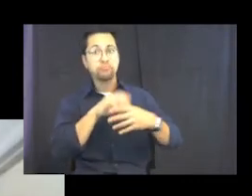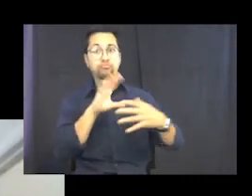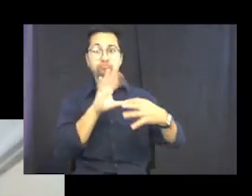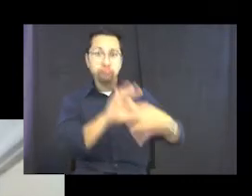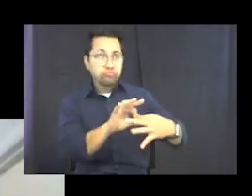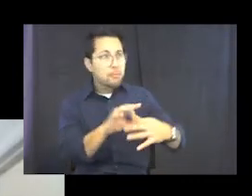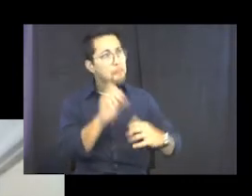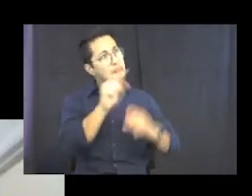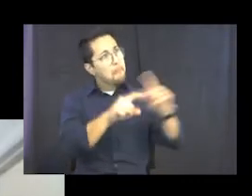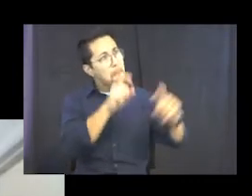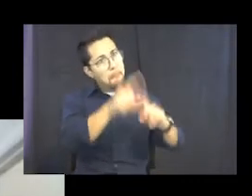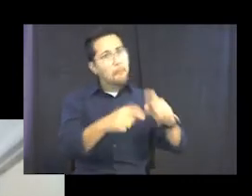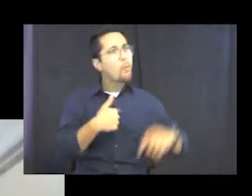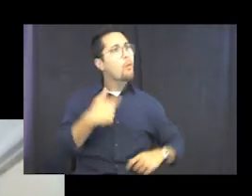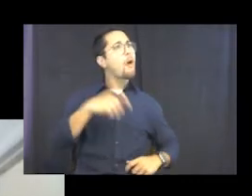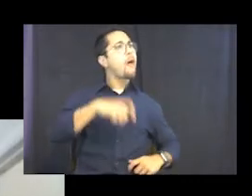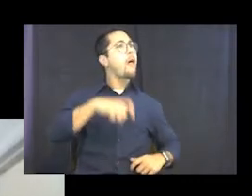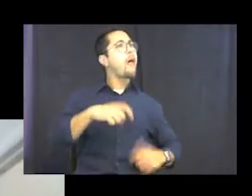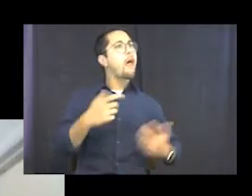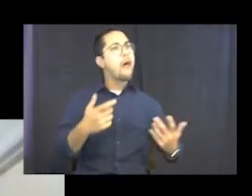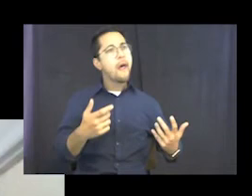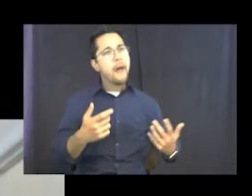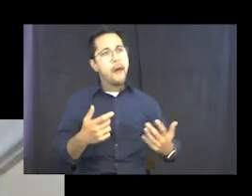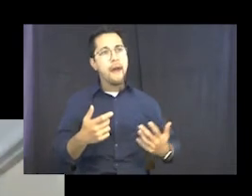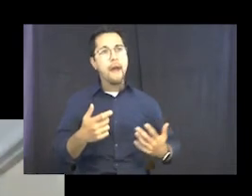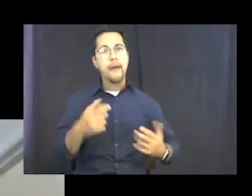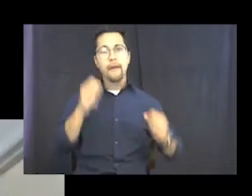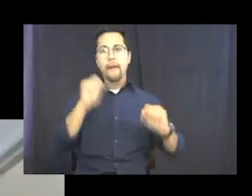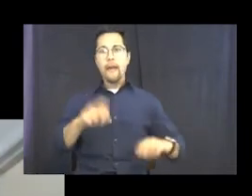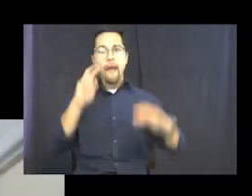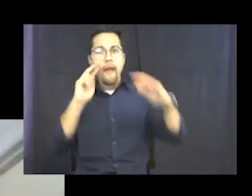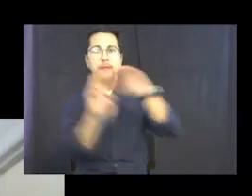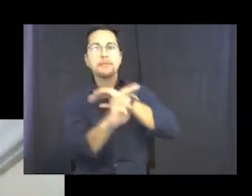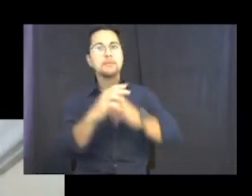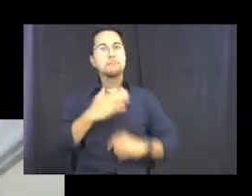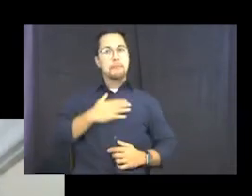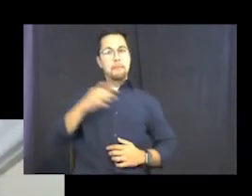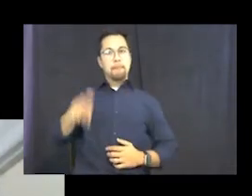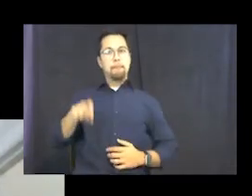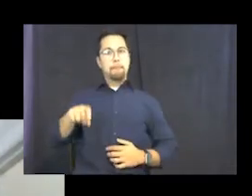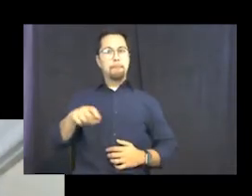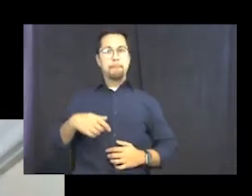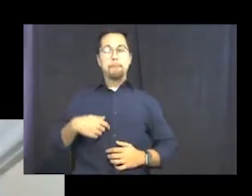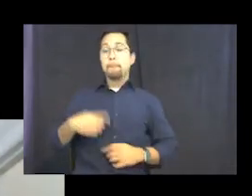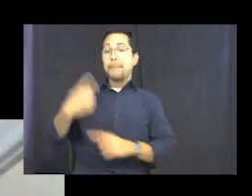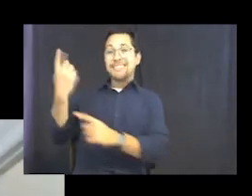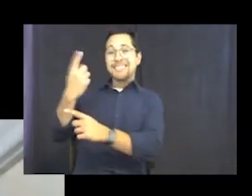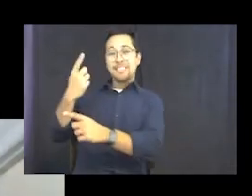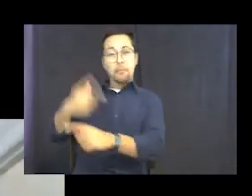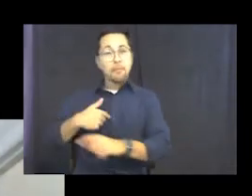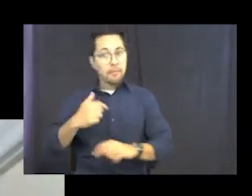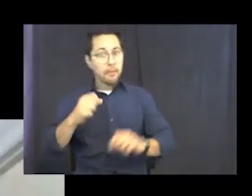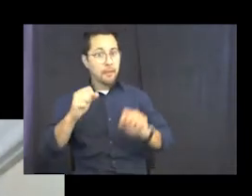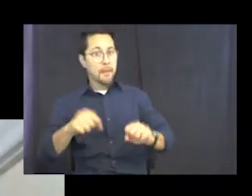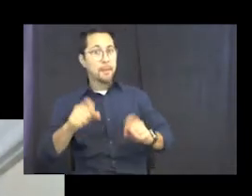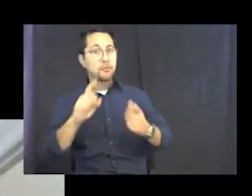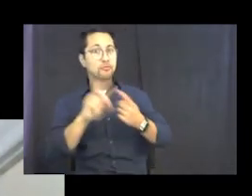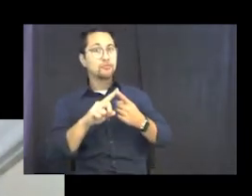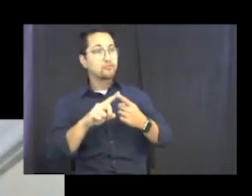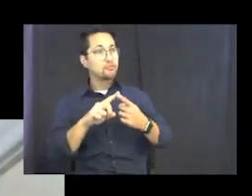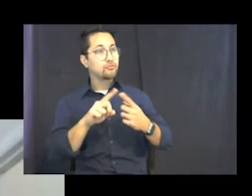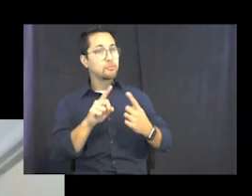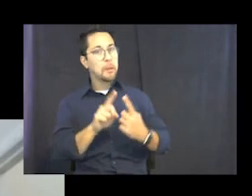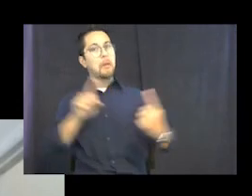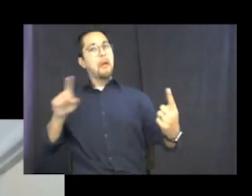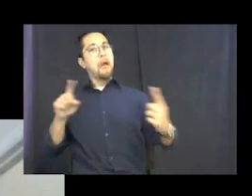me what I need and being able to anticipate what my needs are. Someone who is also able to give me space when